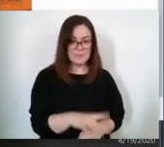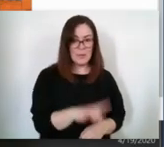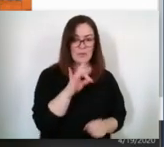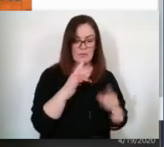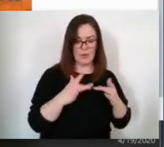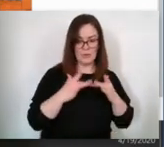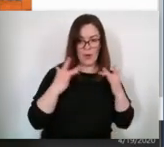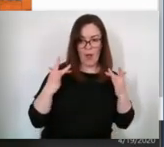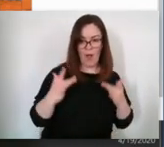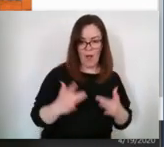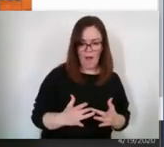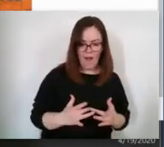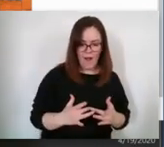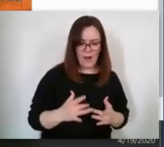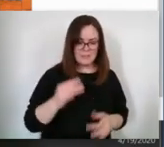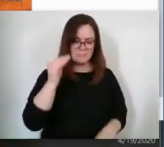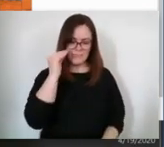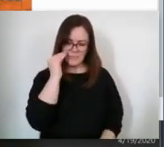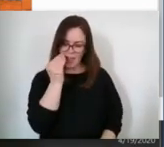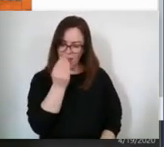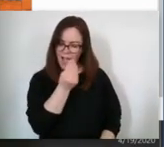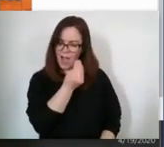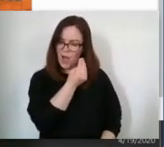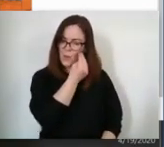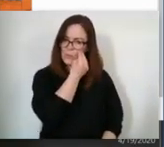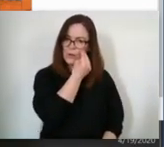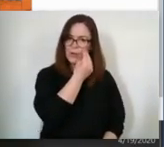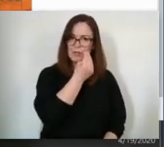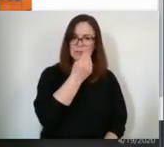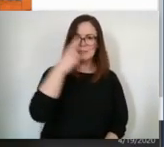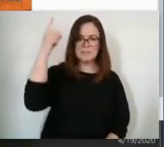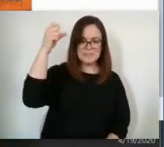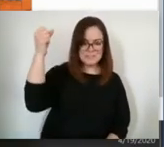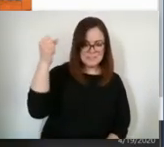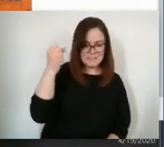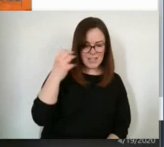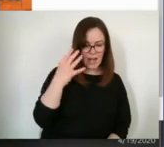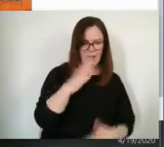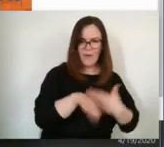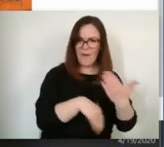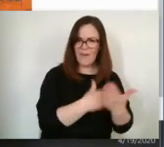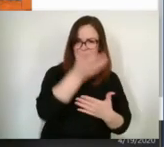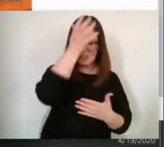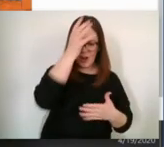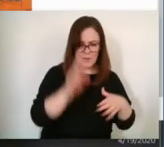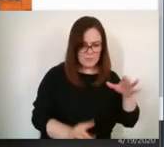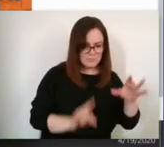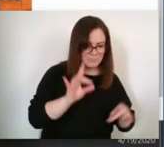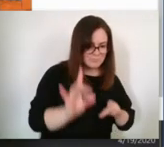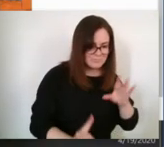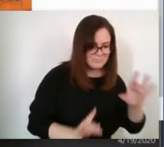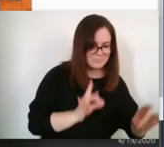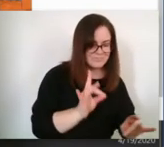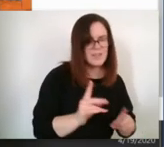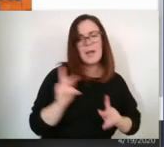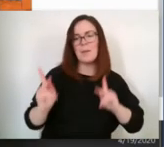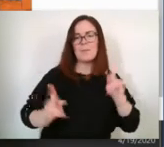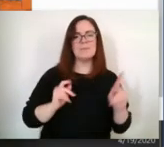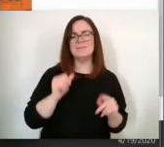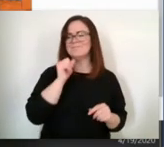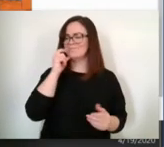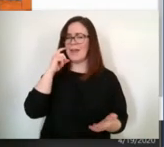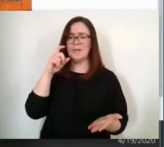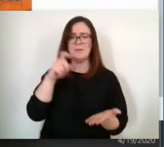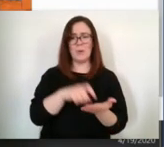parlor chairs, flowers in faucet handles, the sun in rusty gears. People who couldn't see the hearts and flowers